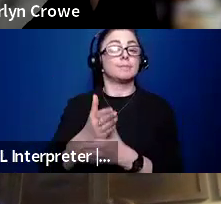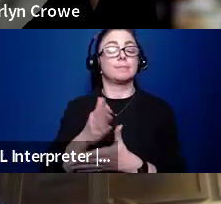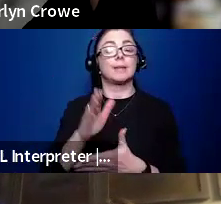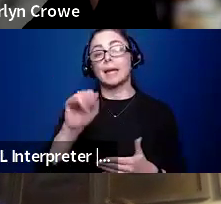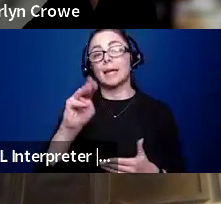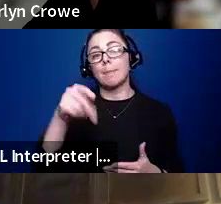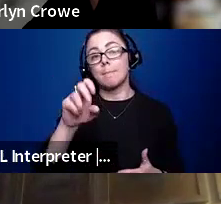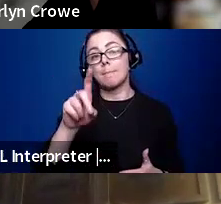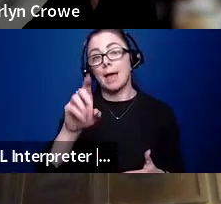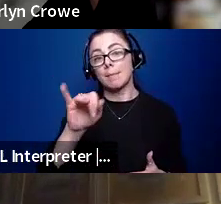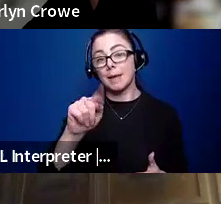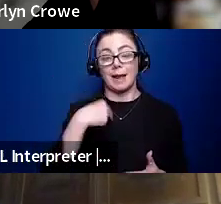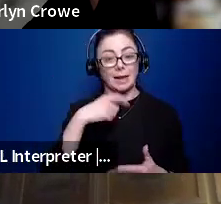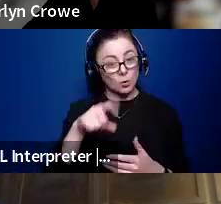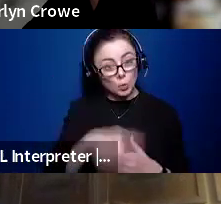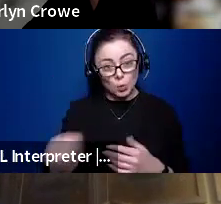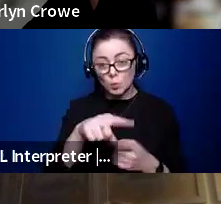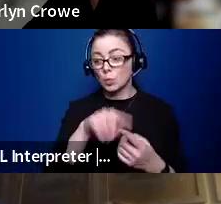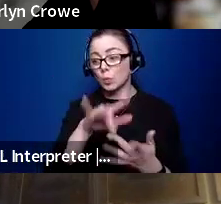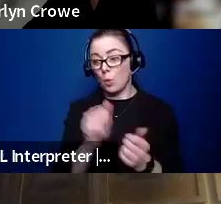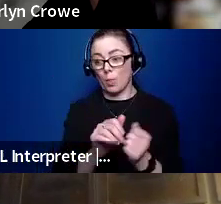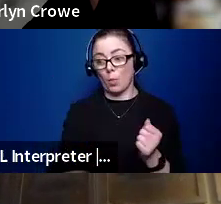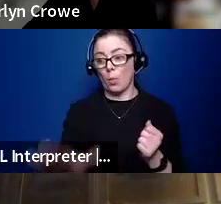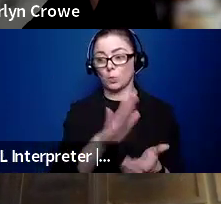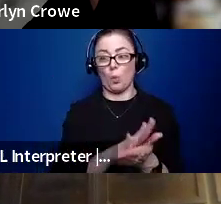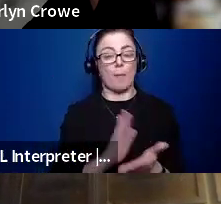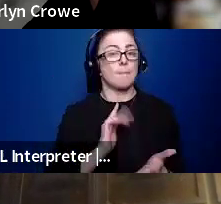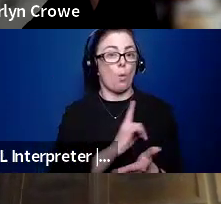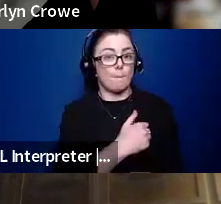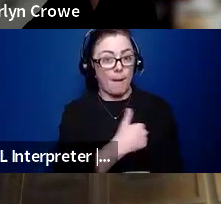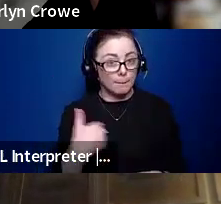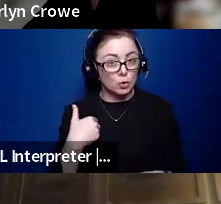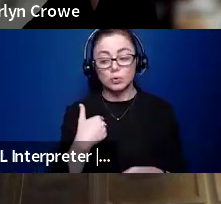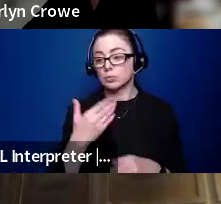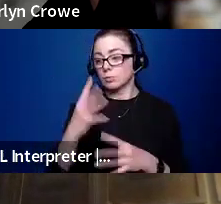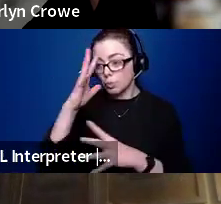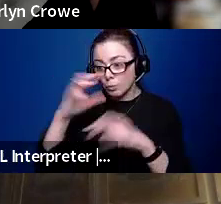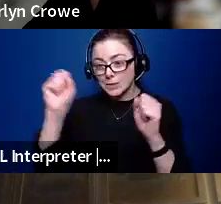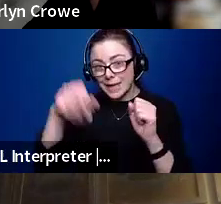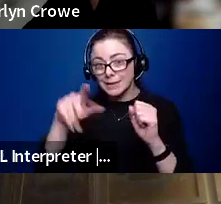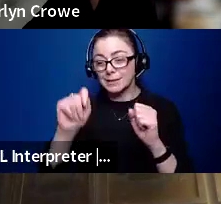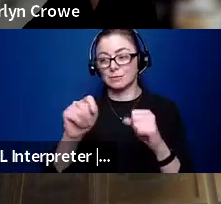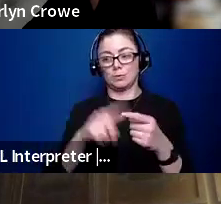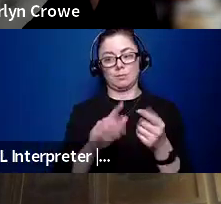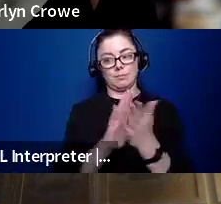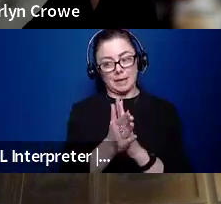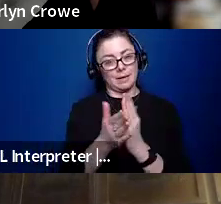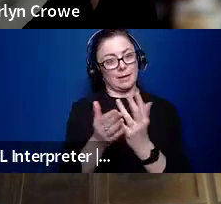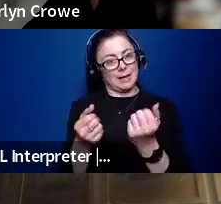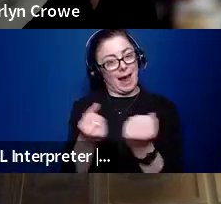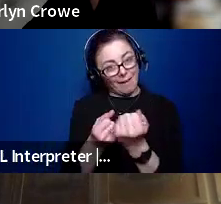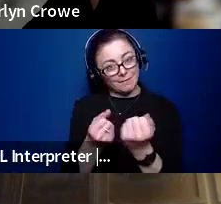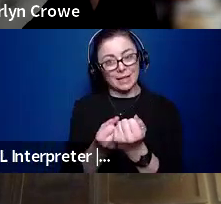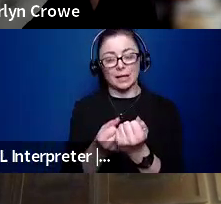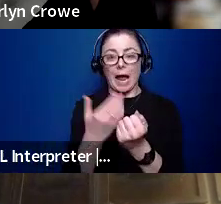members, and I need you to reach out to your superintendents, and I need you to ask them to be advocates and vocal